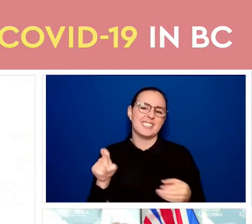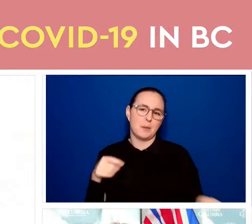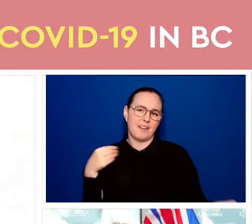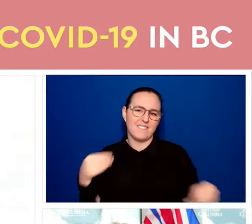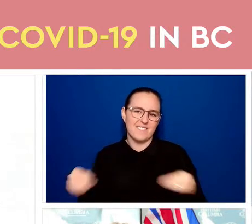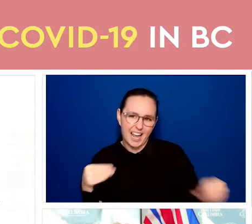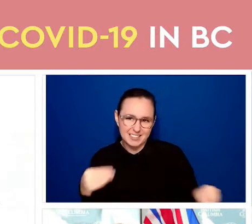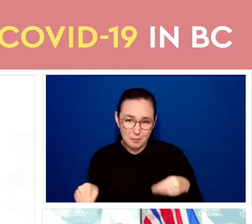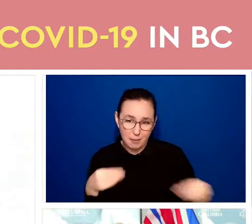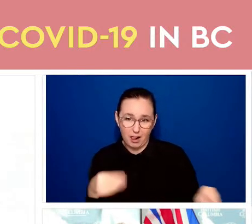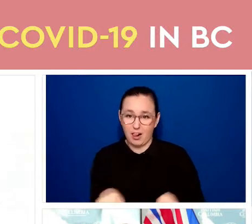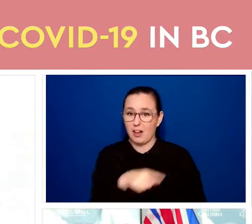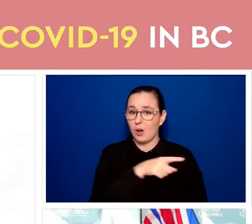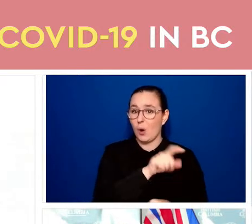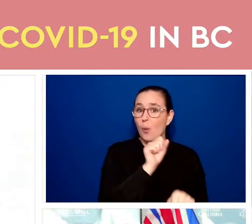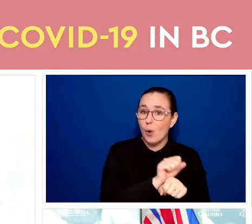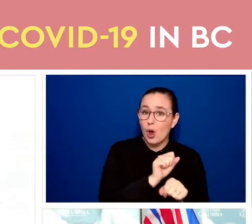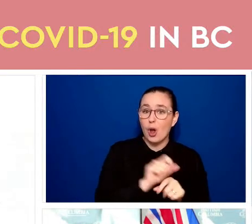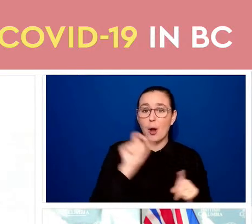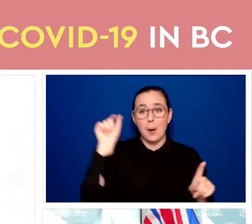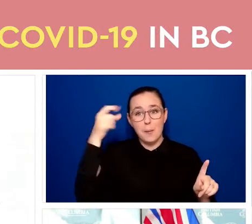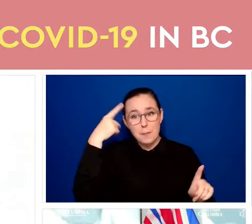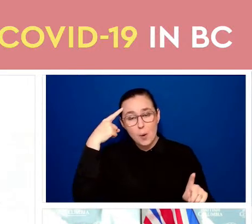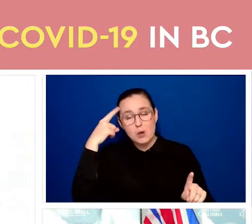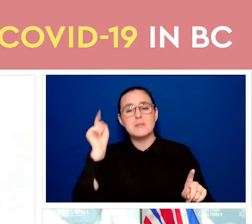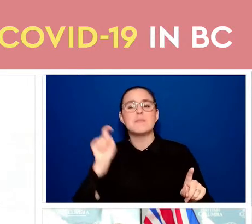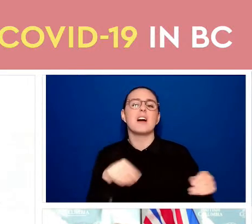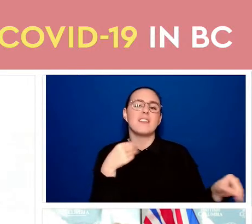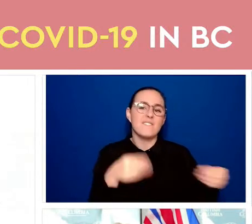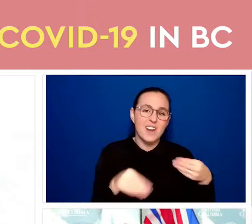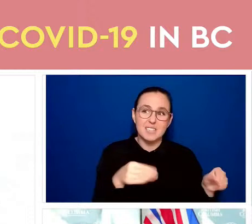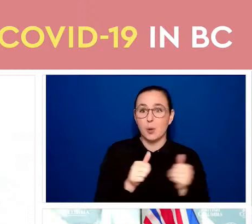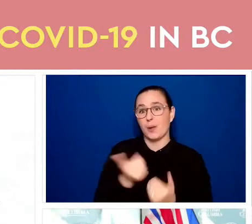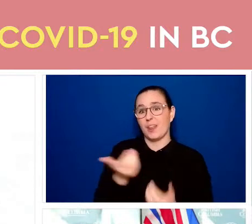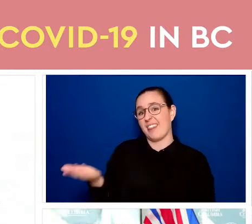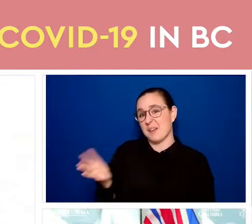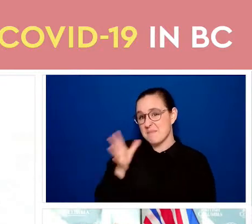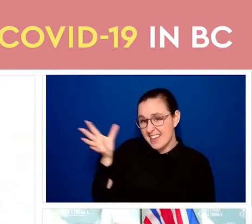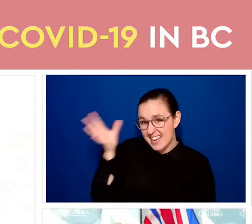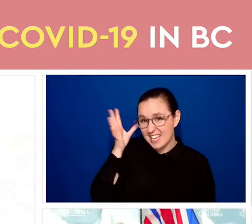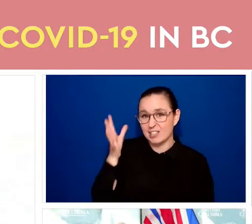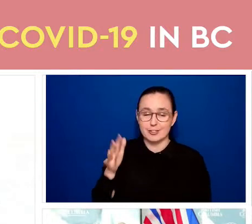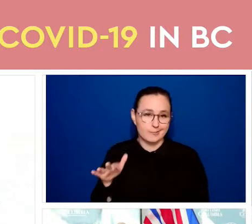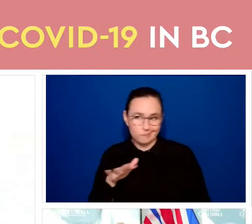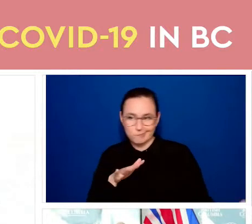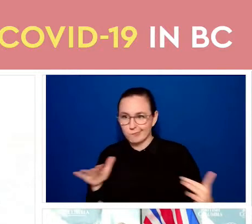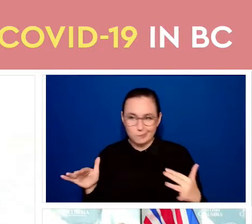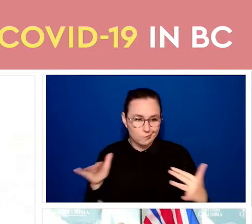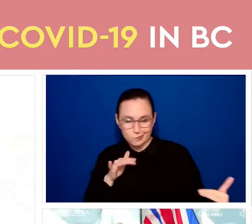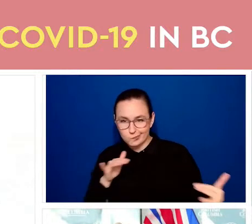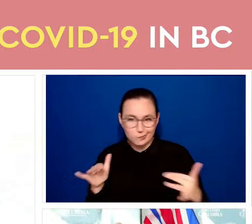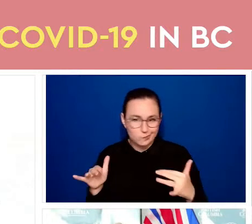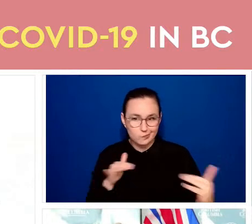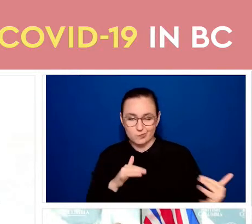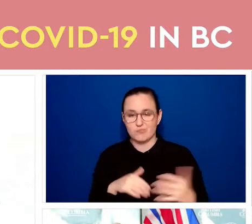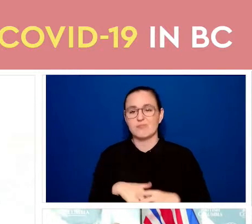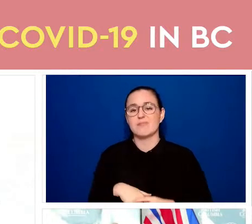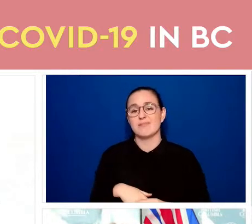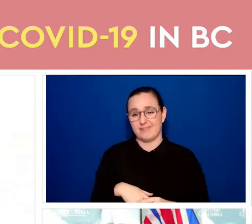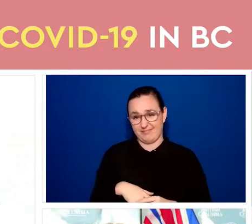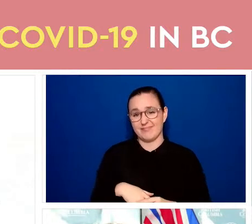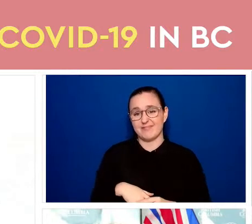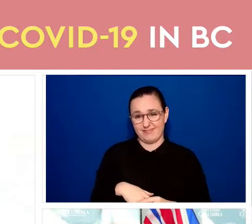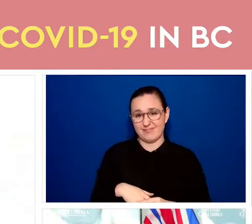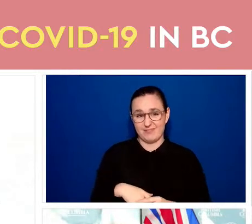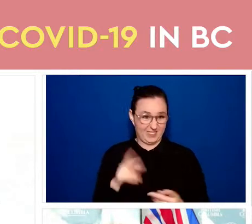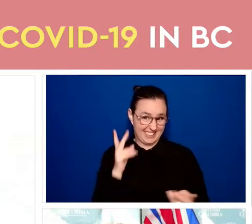our community. And what we are seeing very clearly from these data and from what we know, the experience in schools,